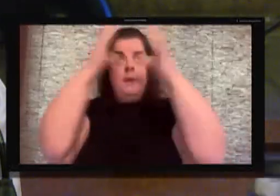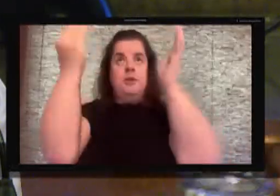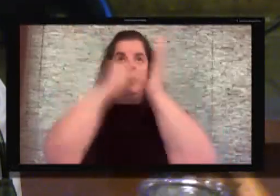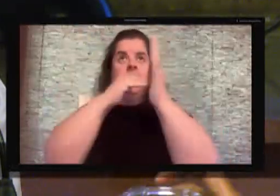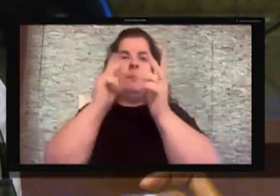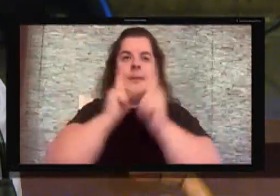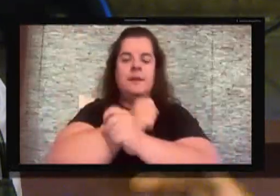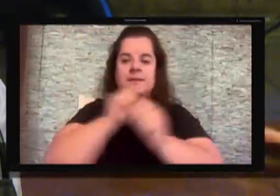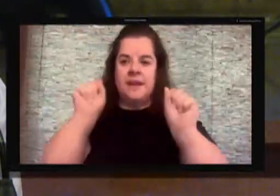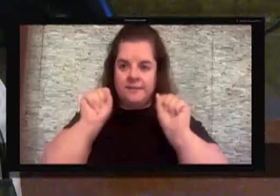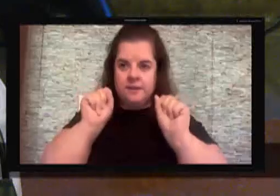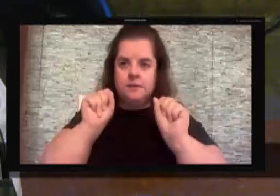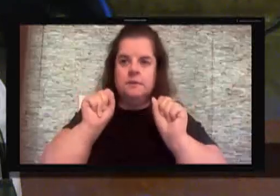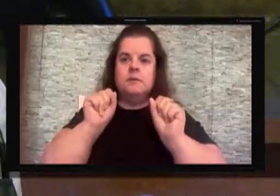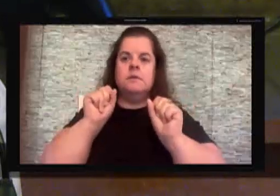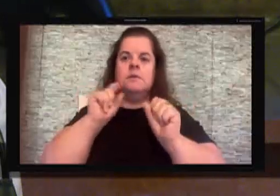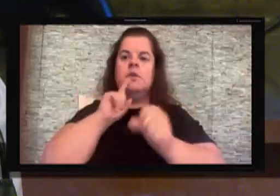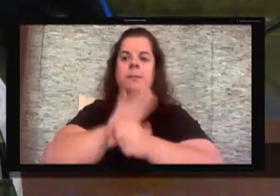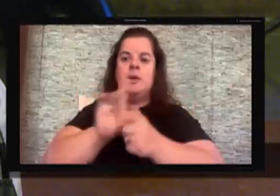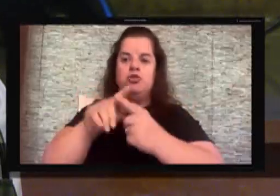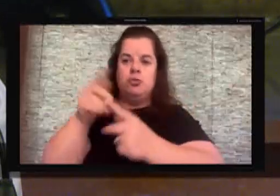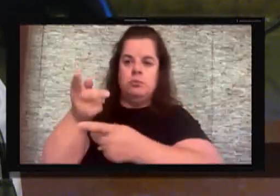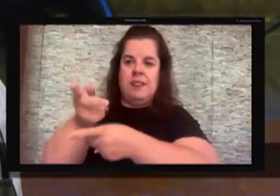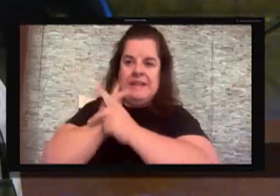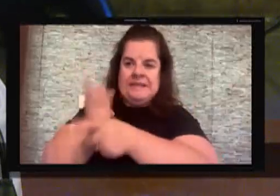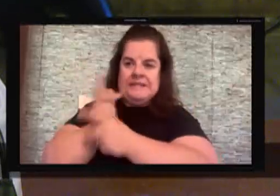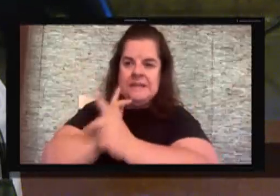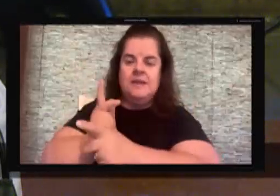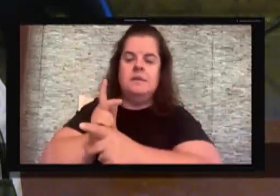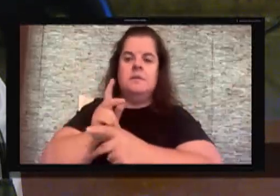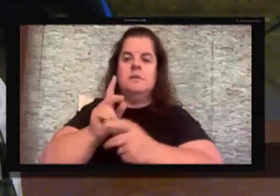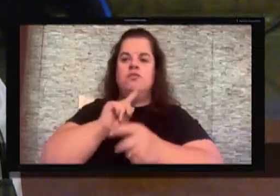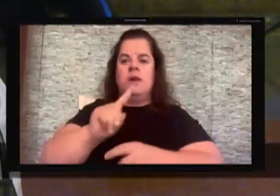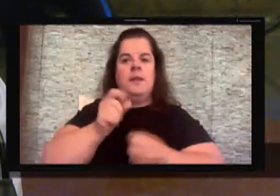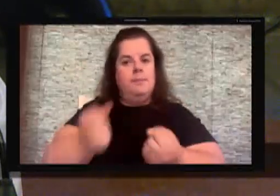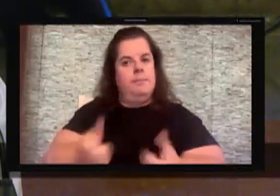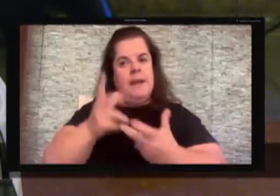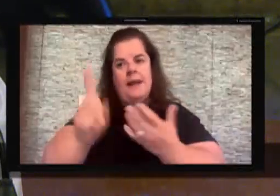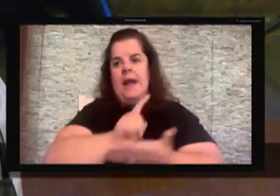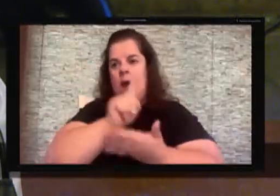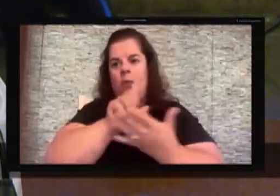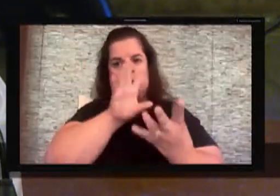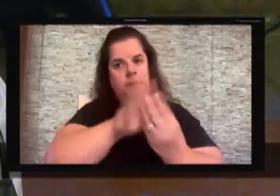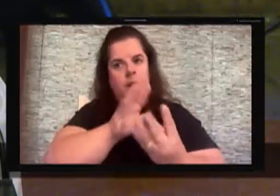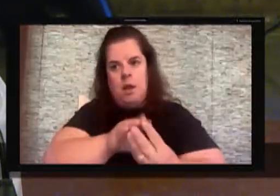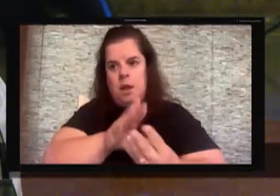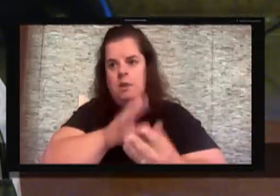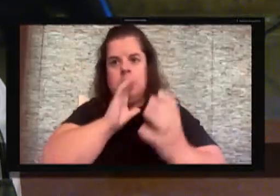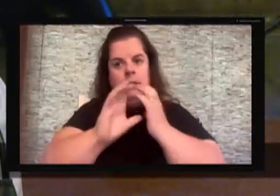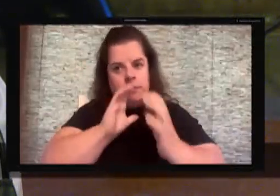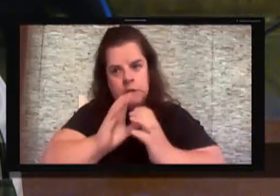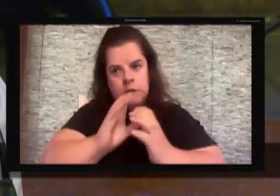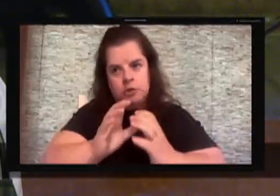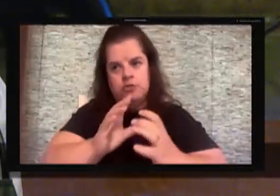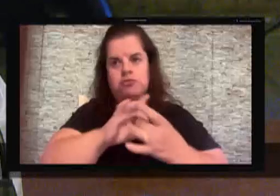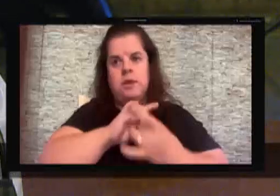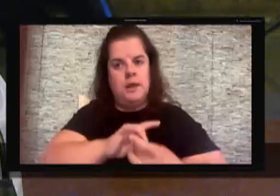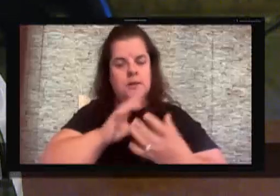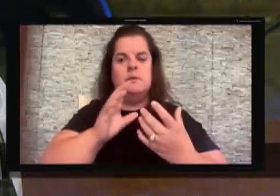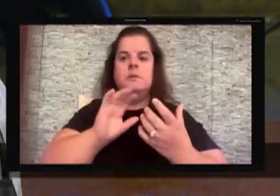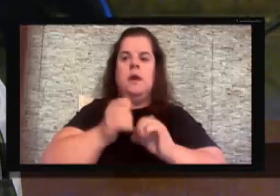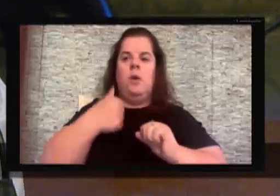and policing, and really, you know, and sat through many hours of hearings and conversations around how we